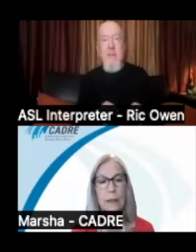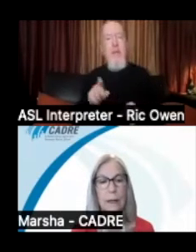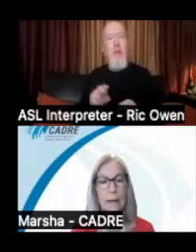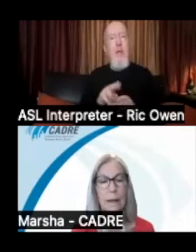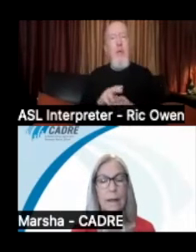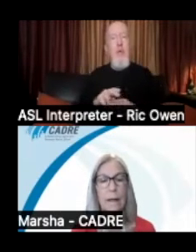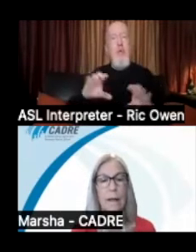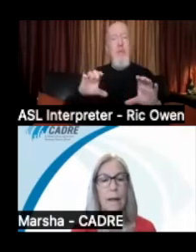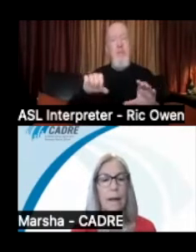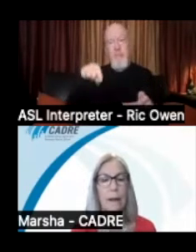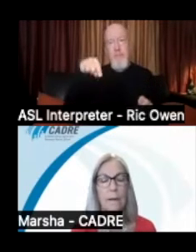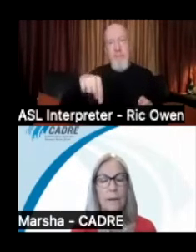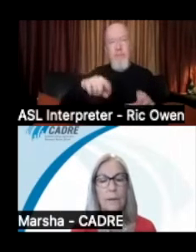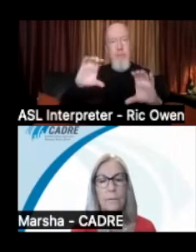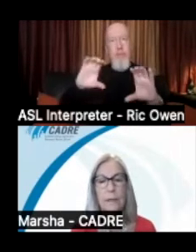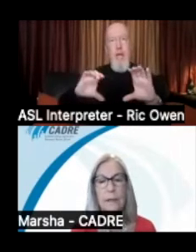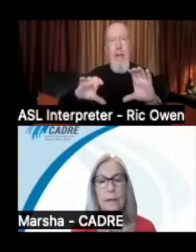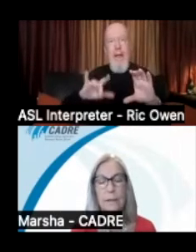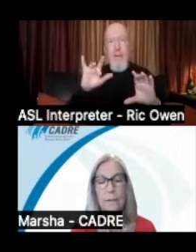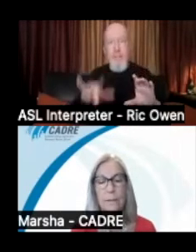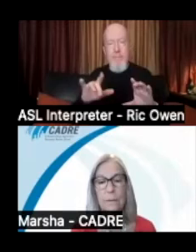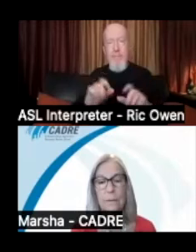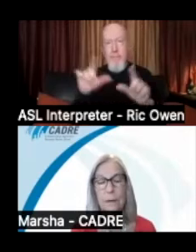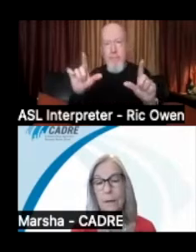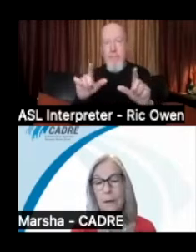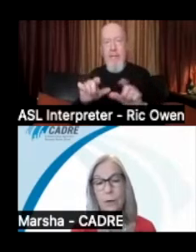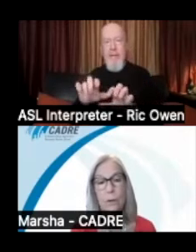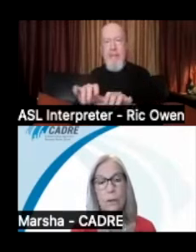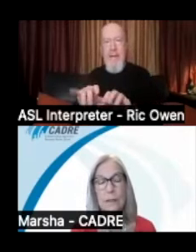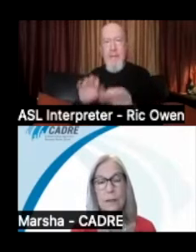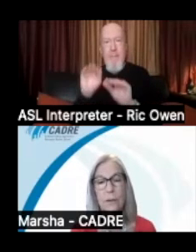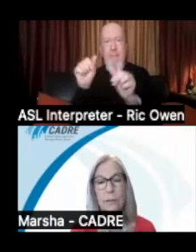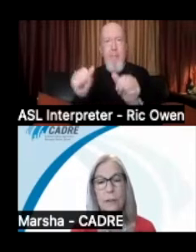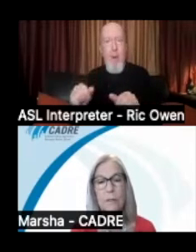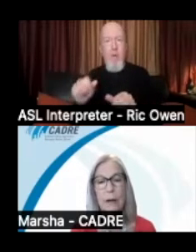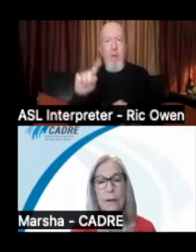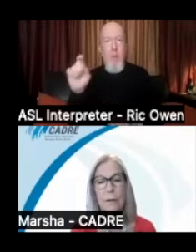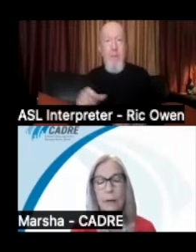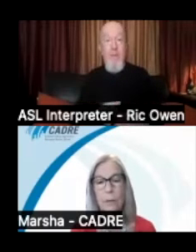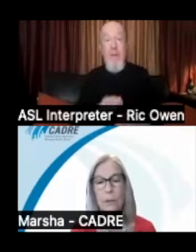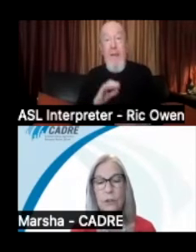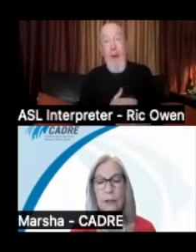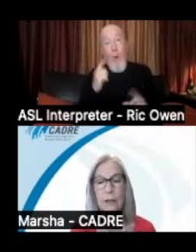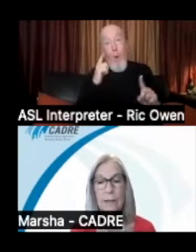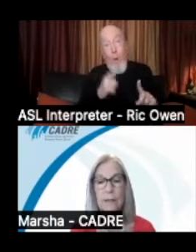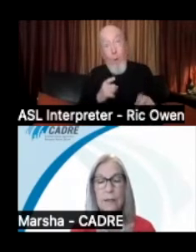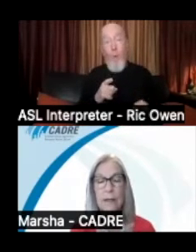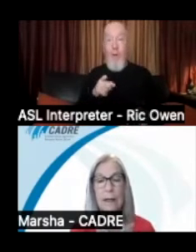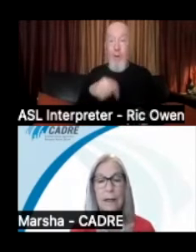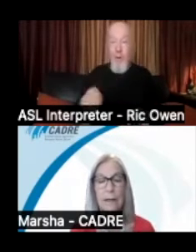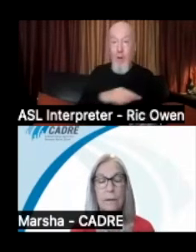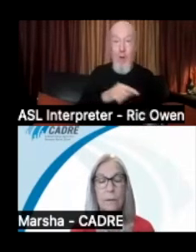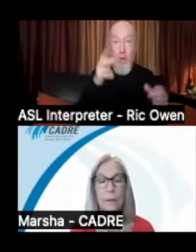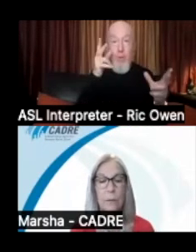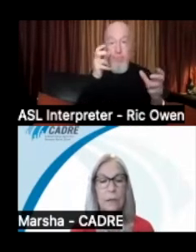as we can. And then hopefully our goal is that you'll be inspired by what she has to